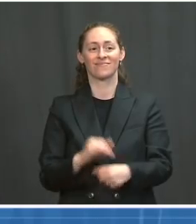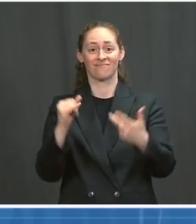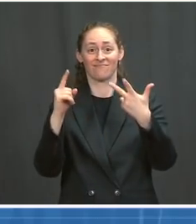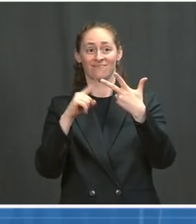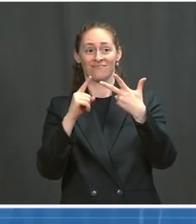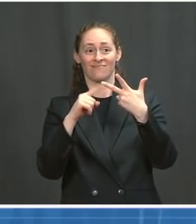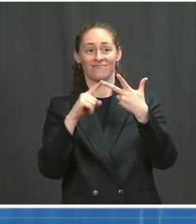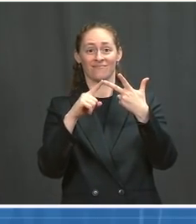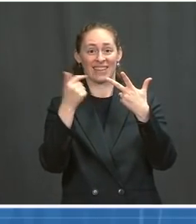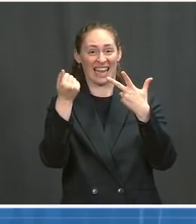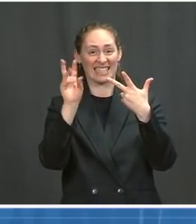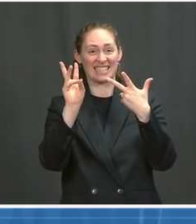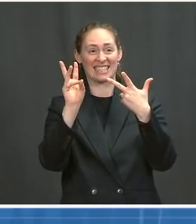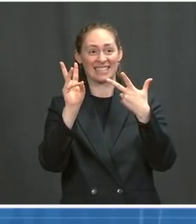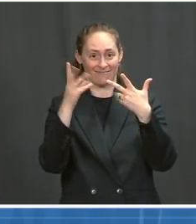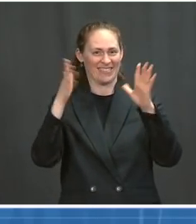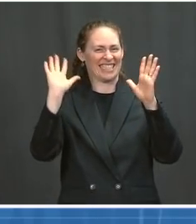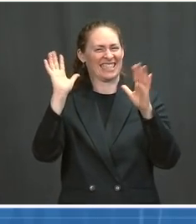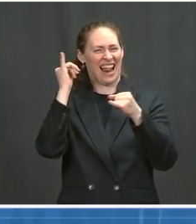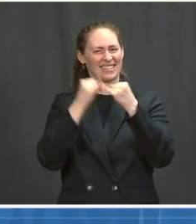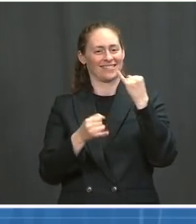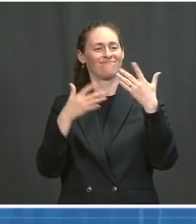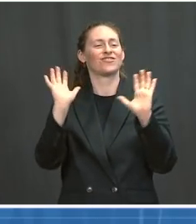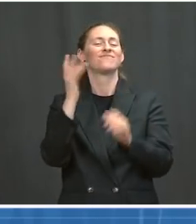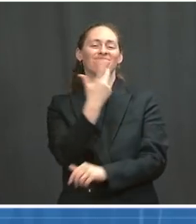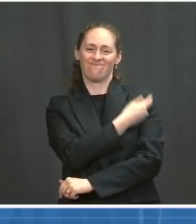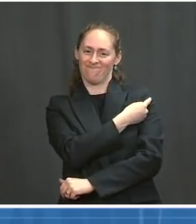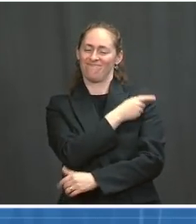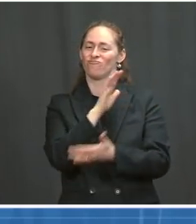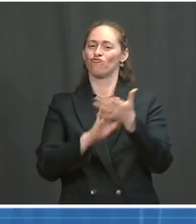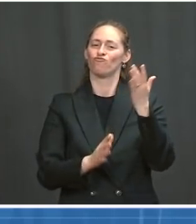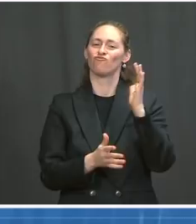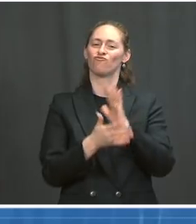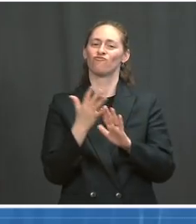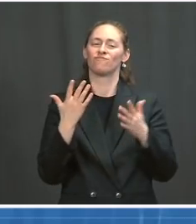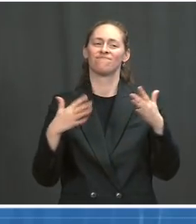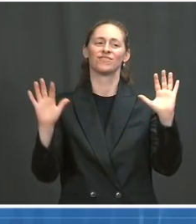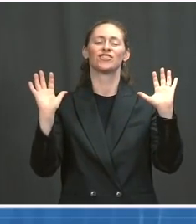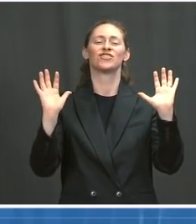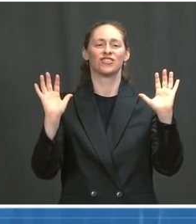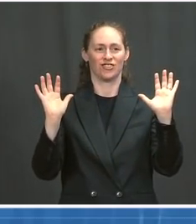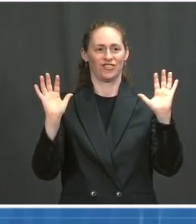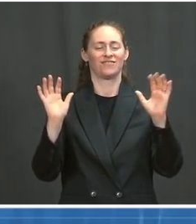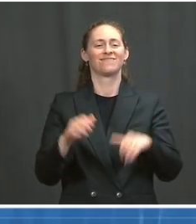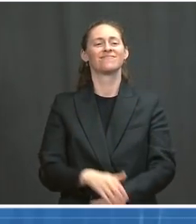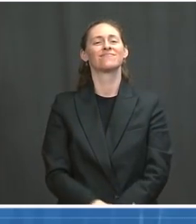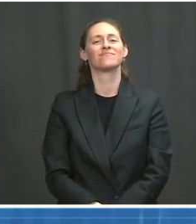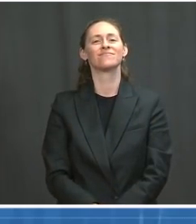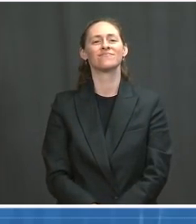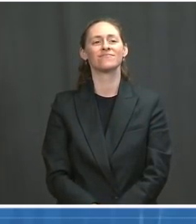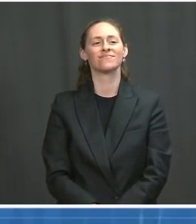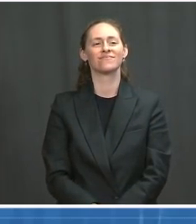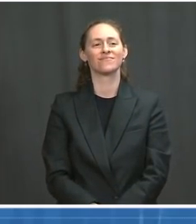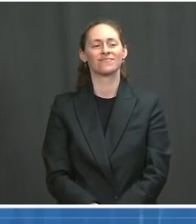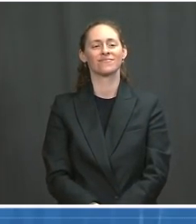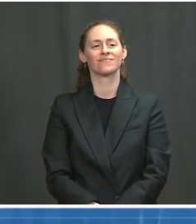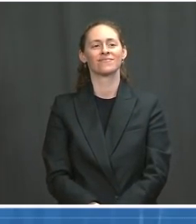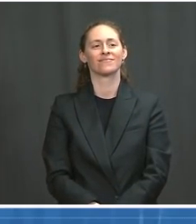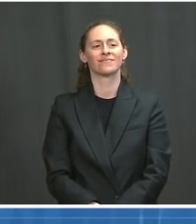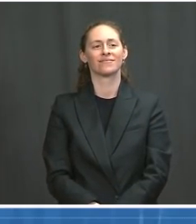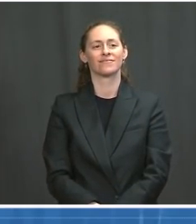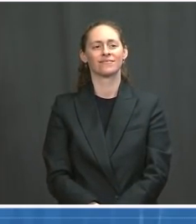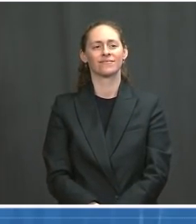vaccinated. And I am happy to say that tonight he is having two fully vaccinated friends over to watch a